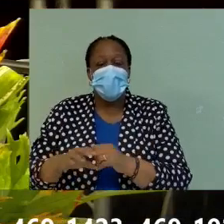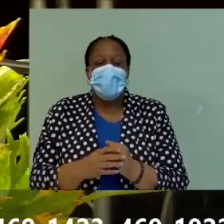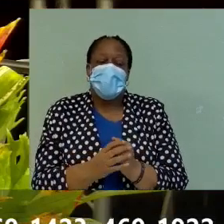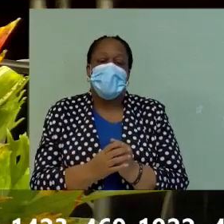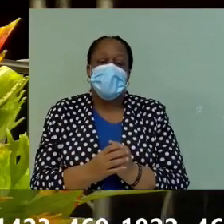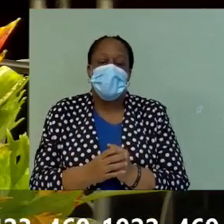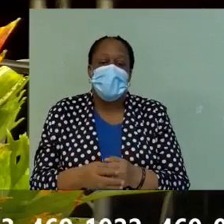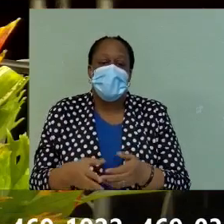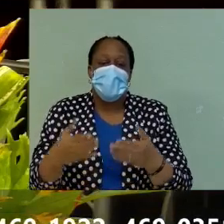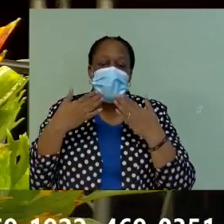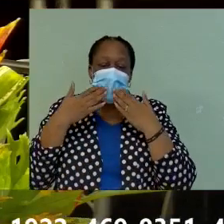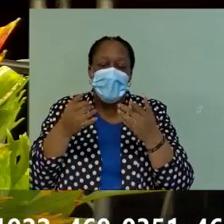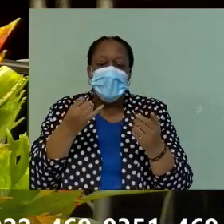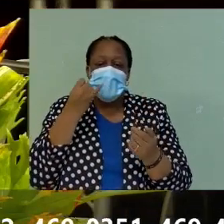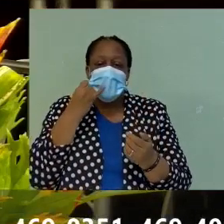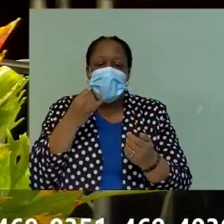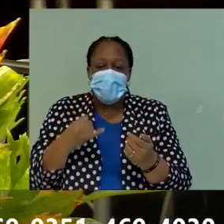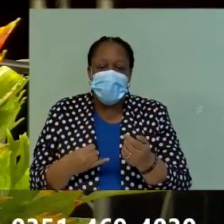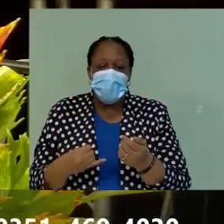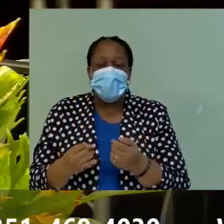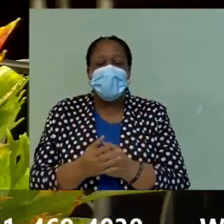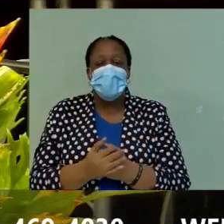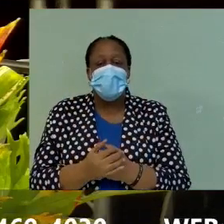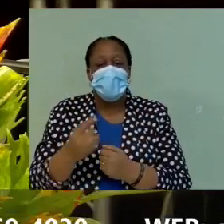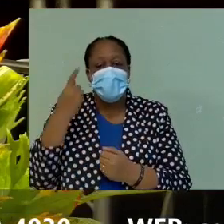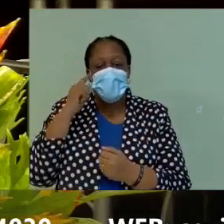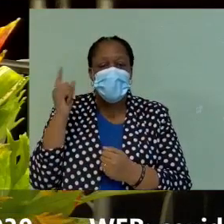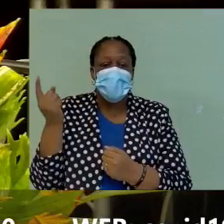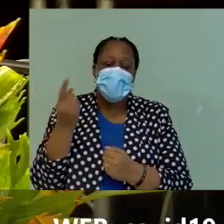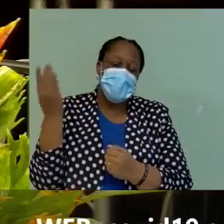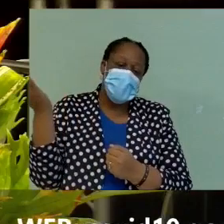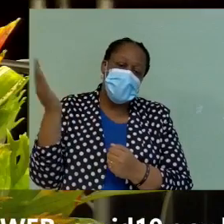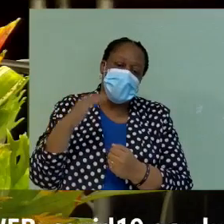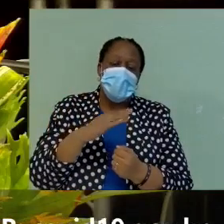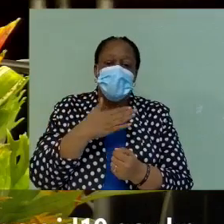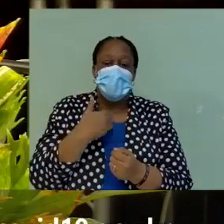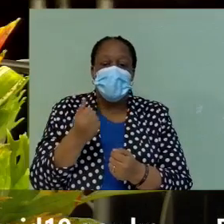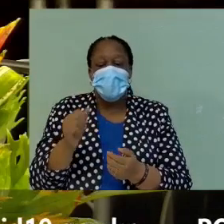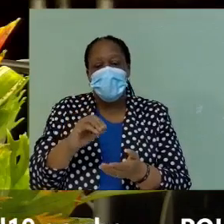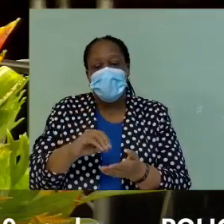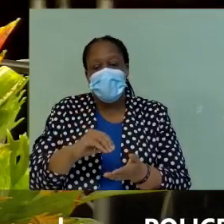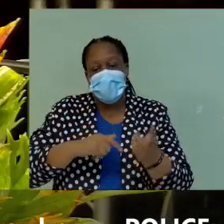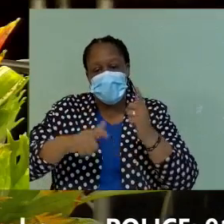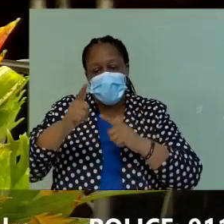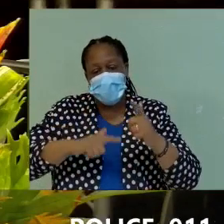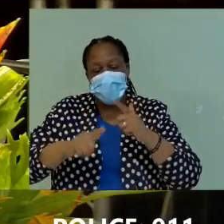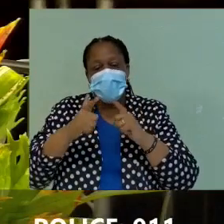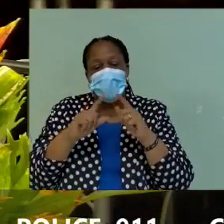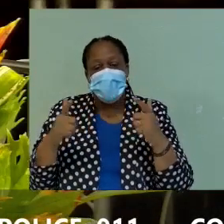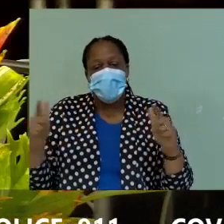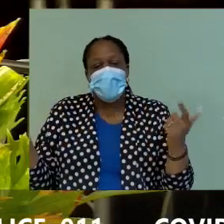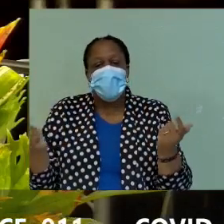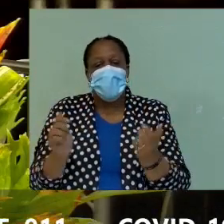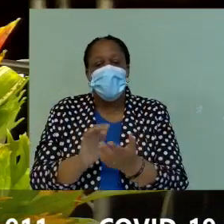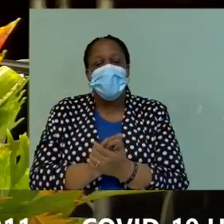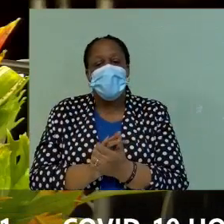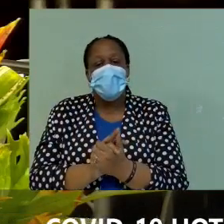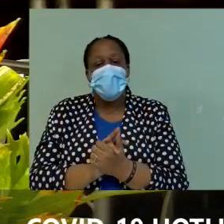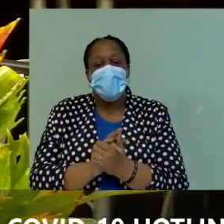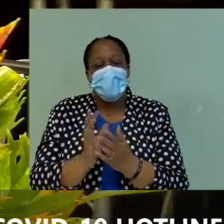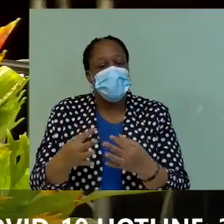Christmas Jacobs for always providing us with sign language, extremely